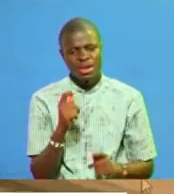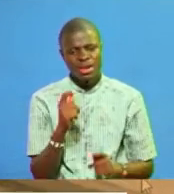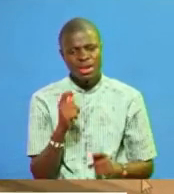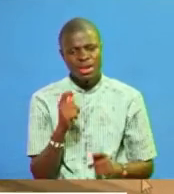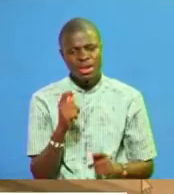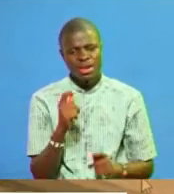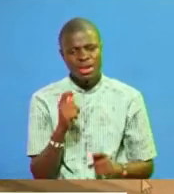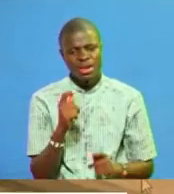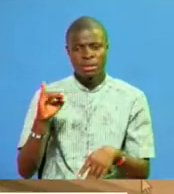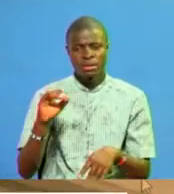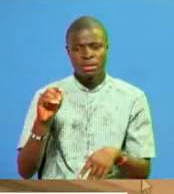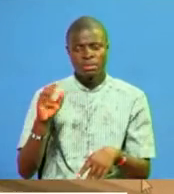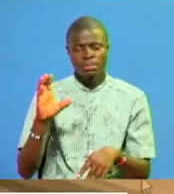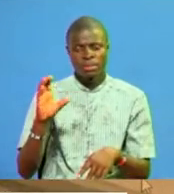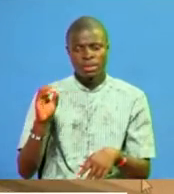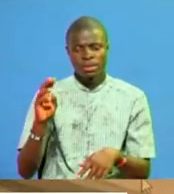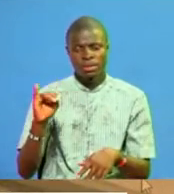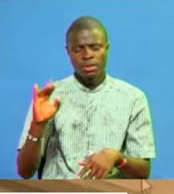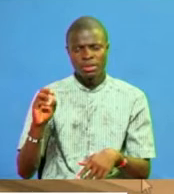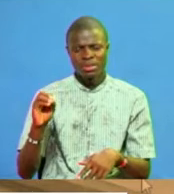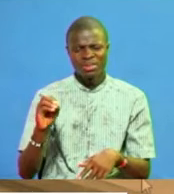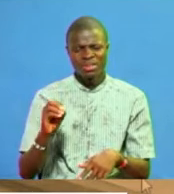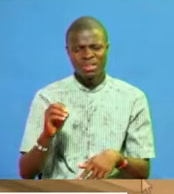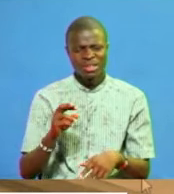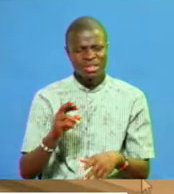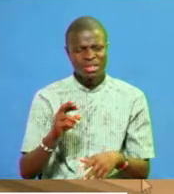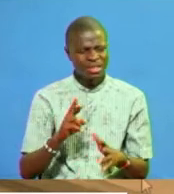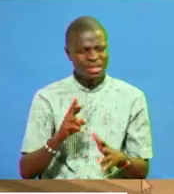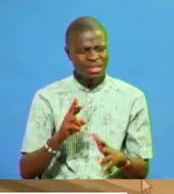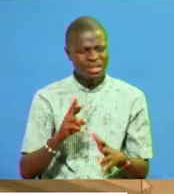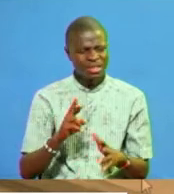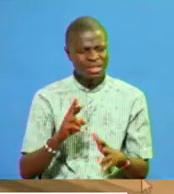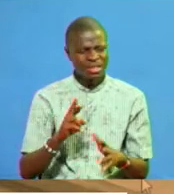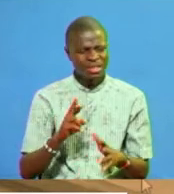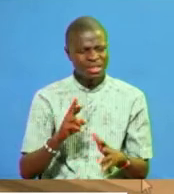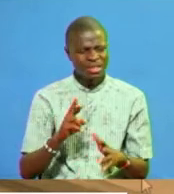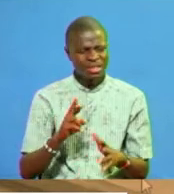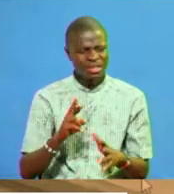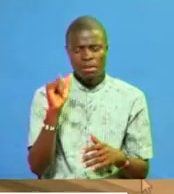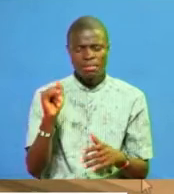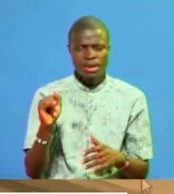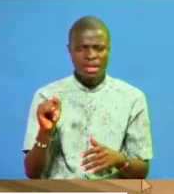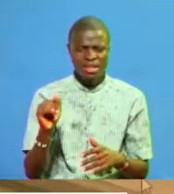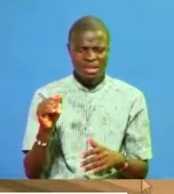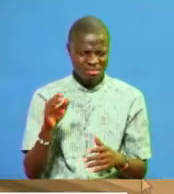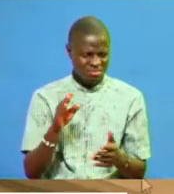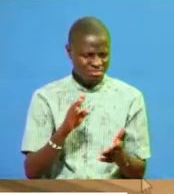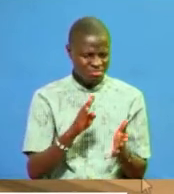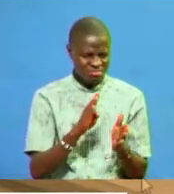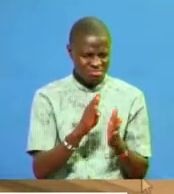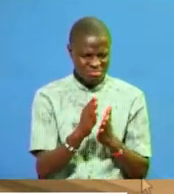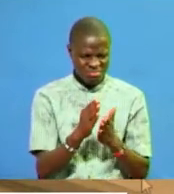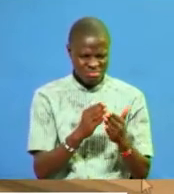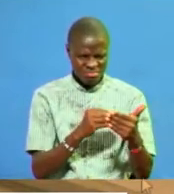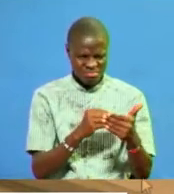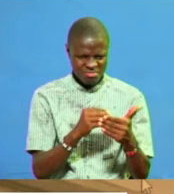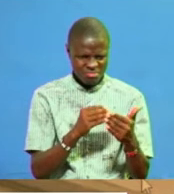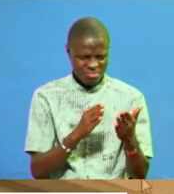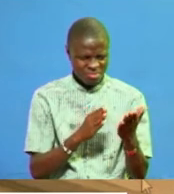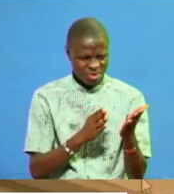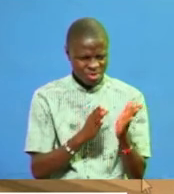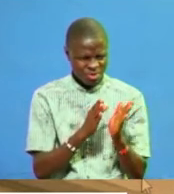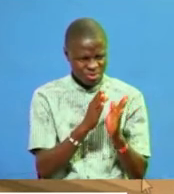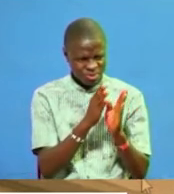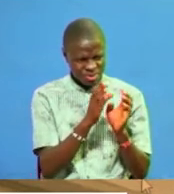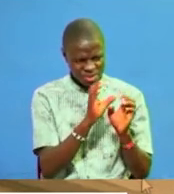secured by what you call blockchain. And this is basically a public ledger, a digital ledger that is supported